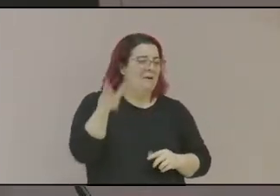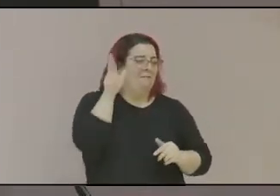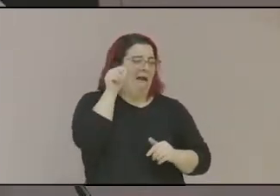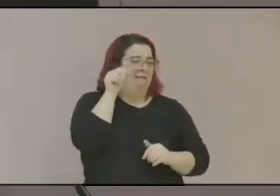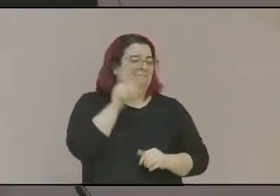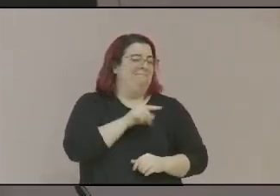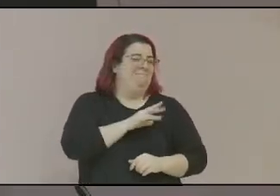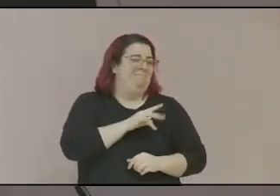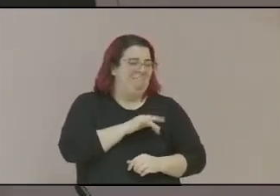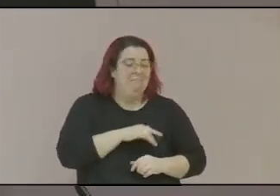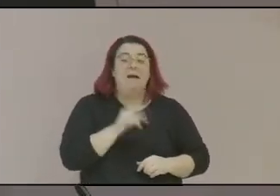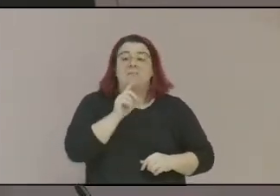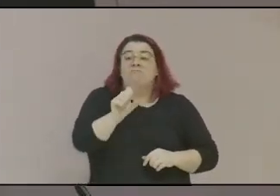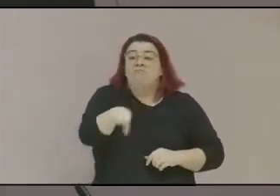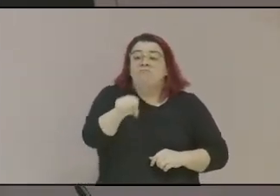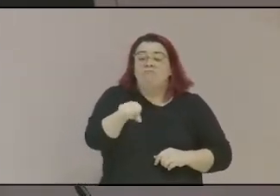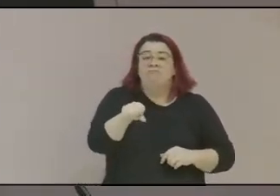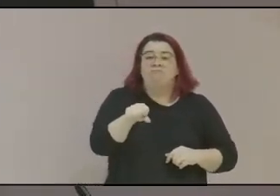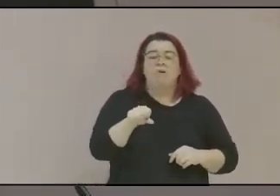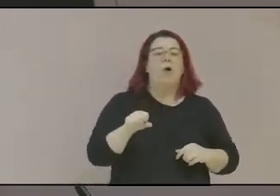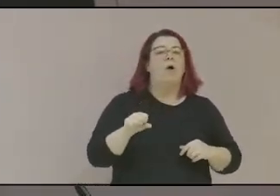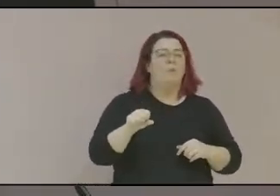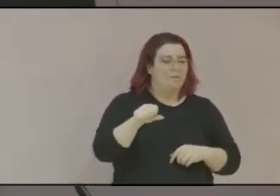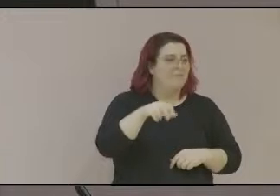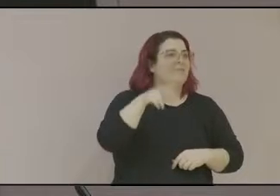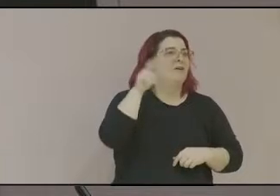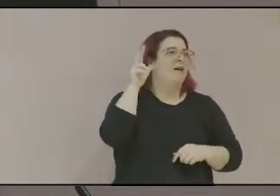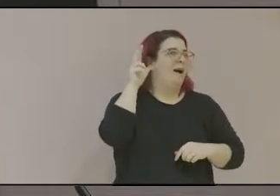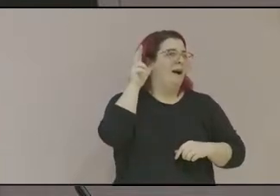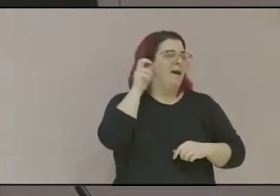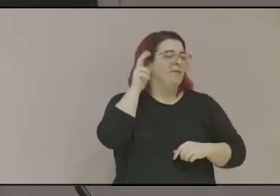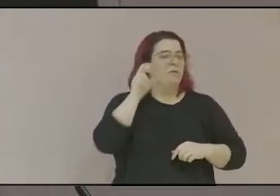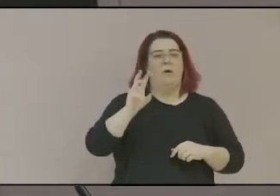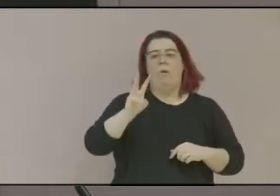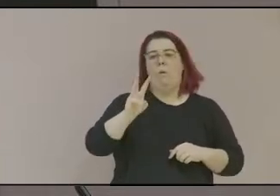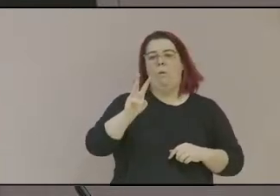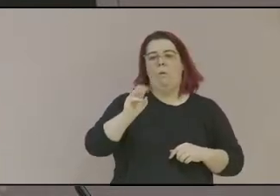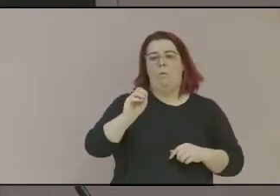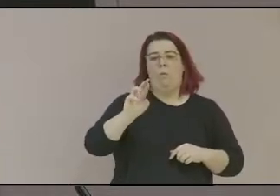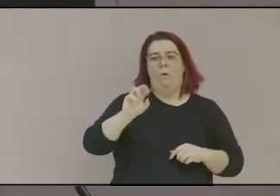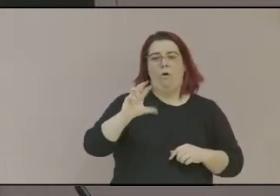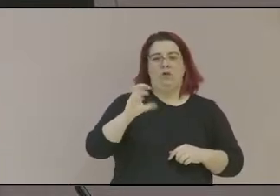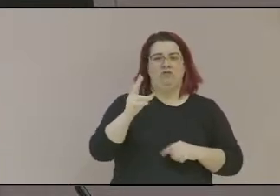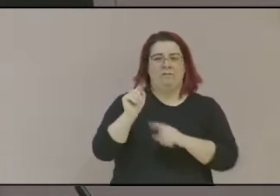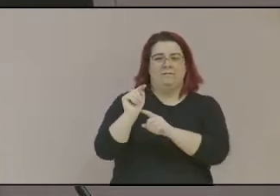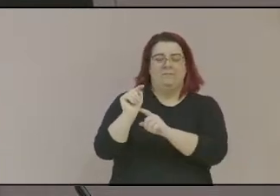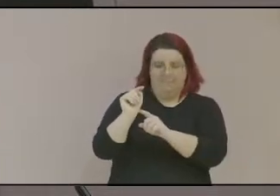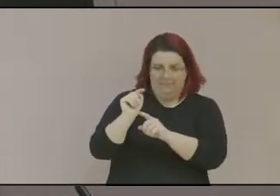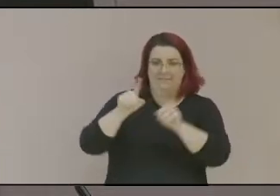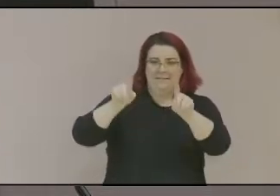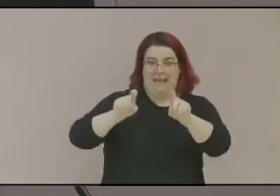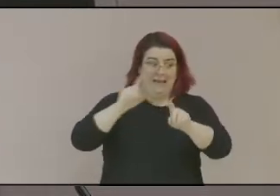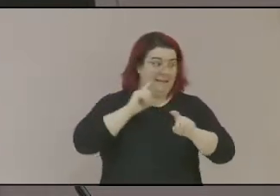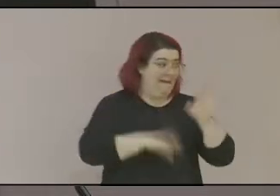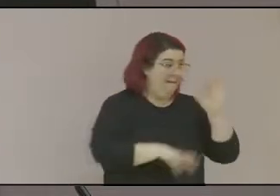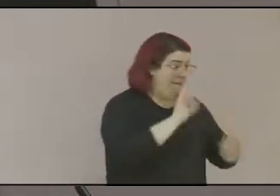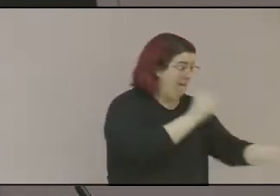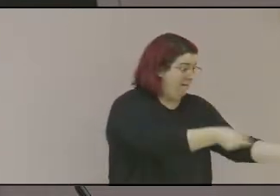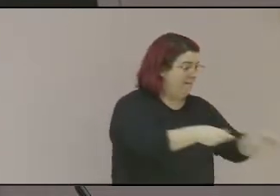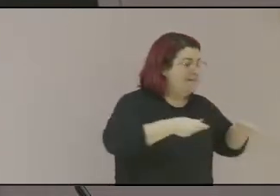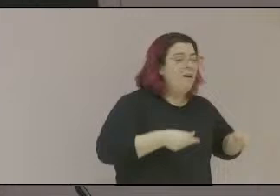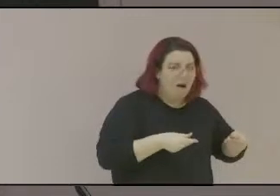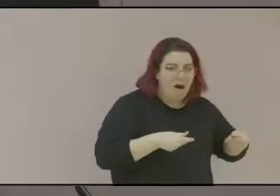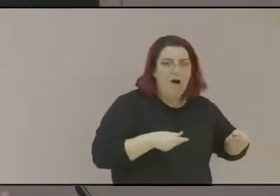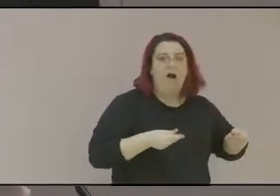of auditory Rorschach tests from the archives of the American Foundation for the Blind. And in order to publish